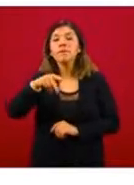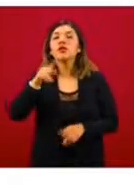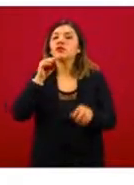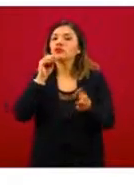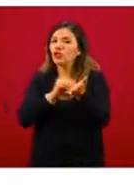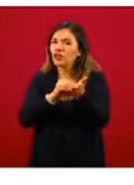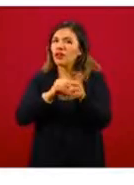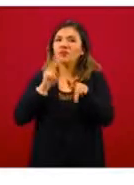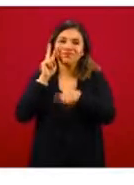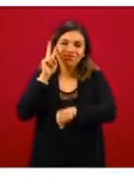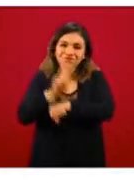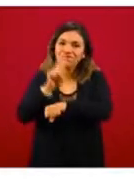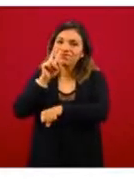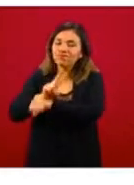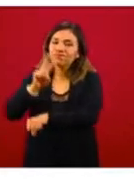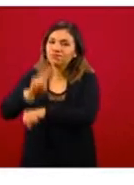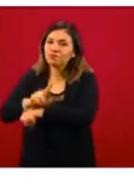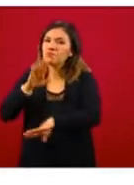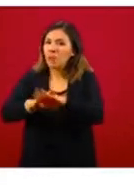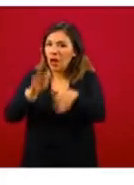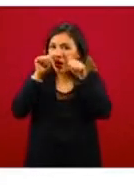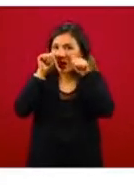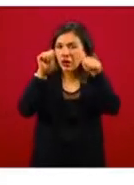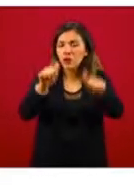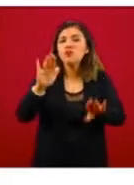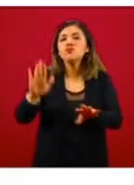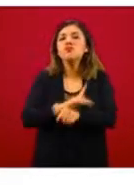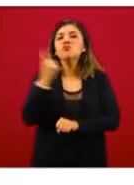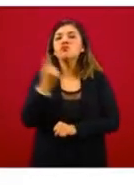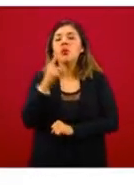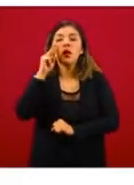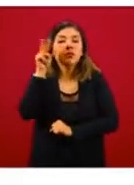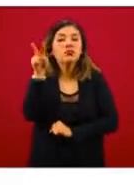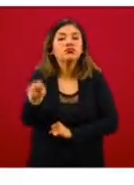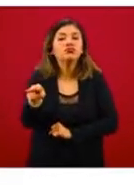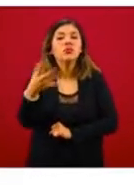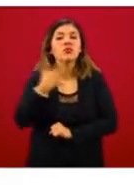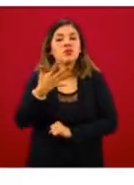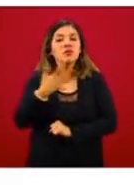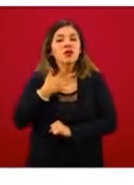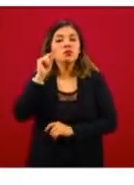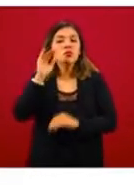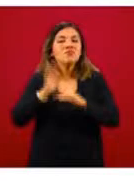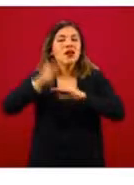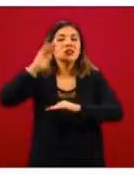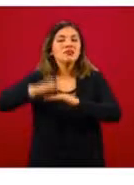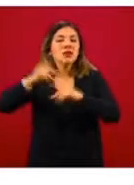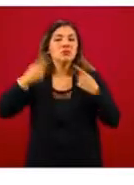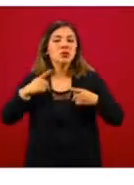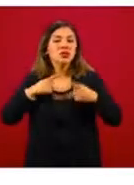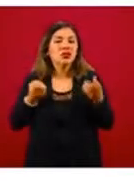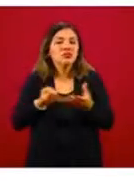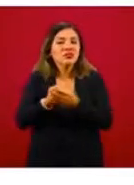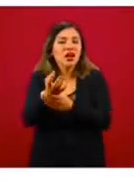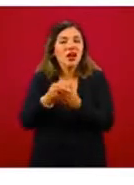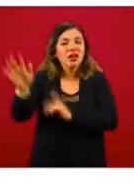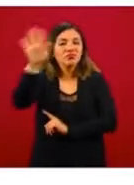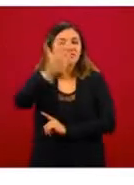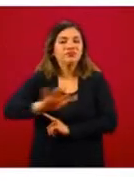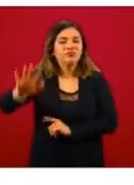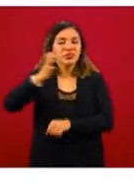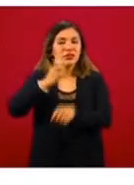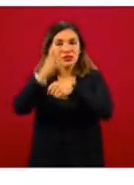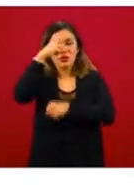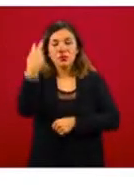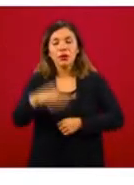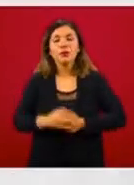to 65%, that we continue to monitor very, very closely, given how we get to see an